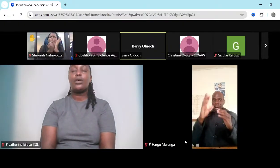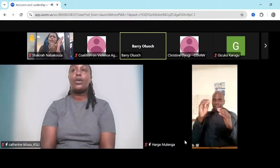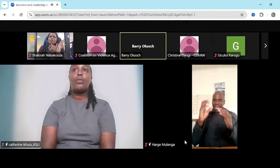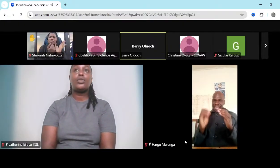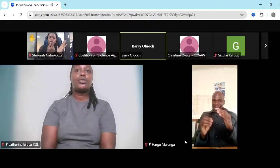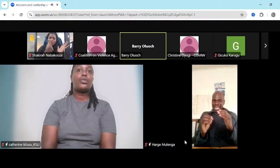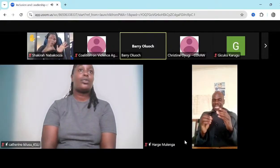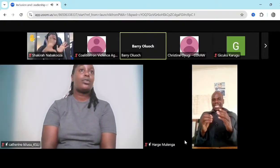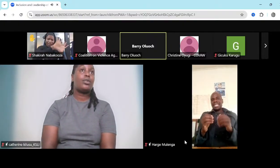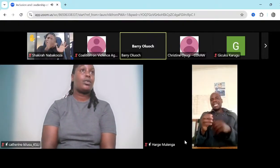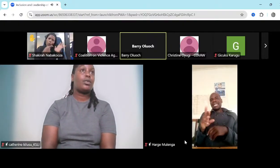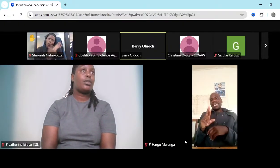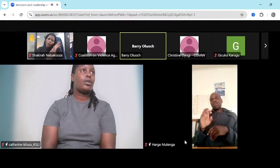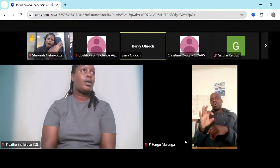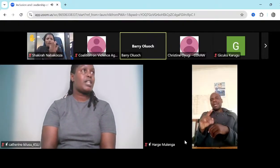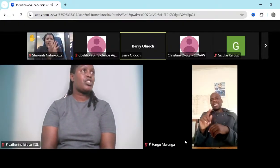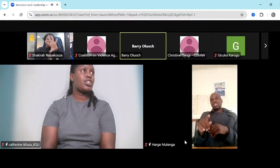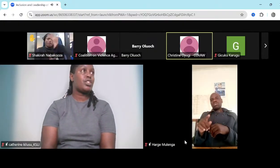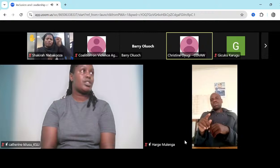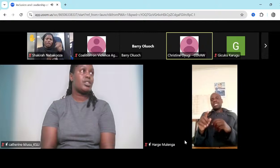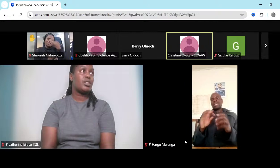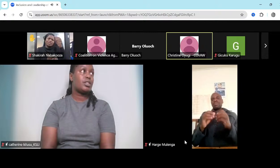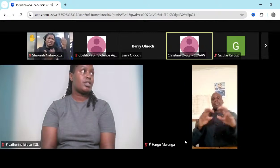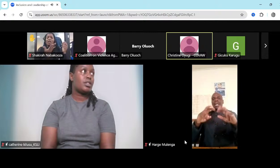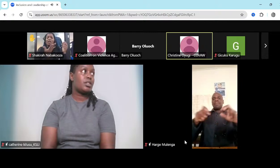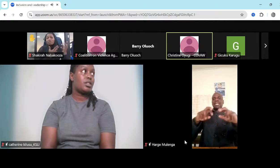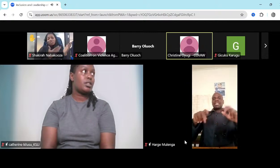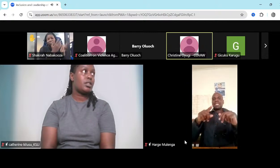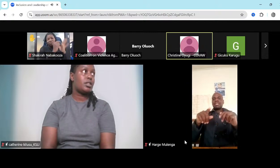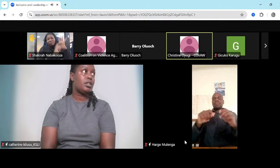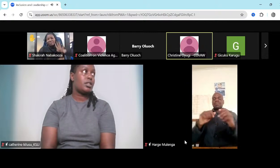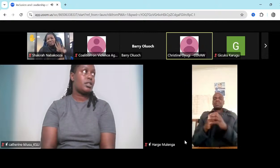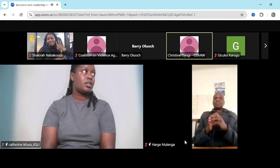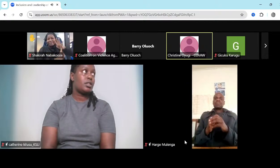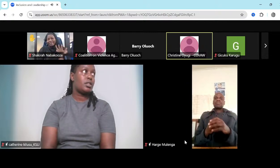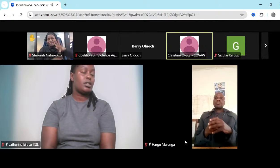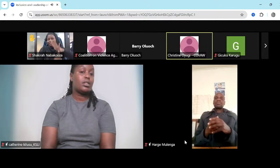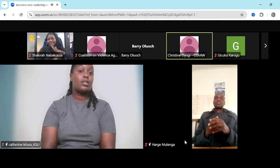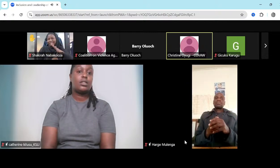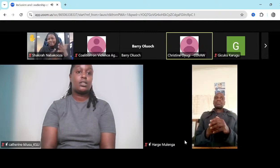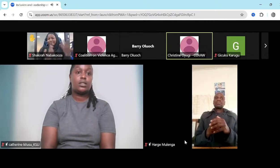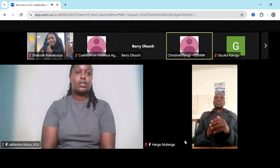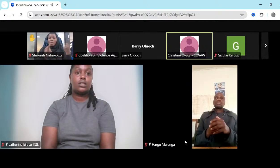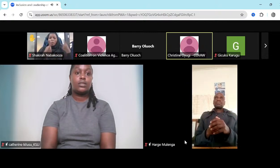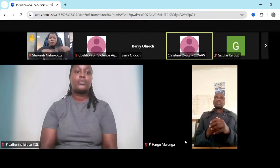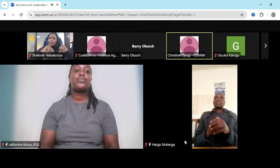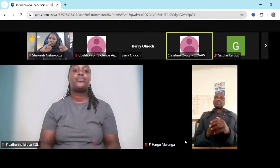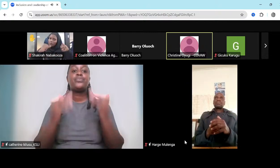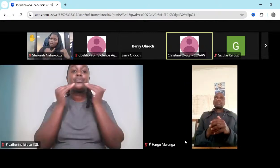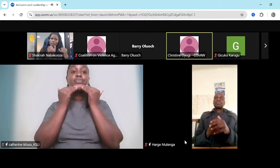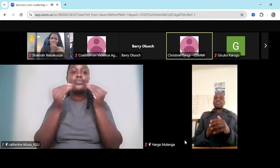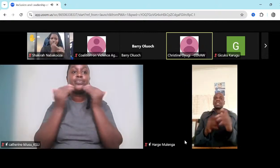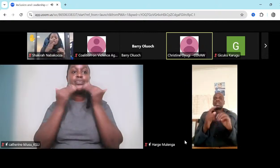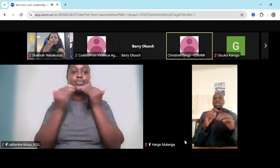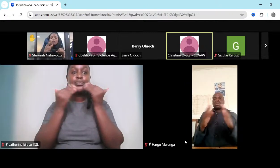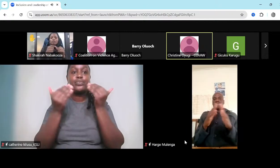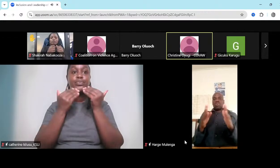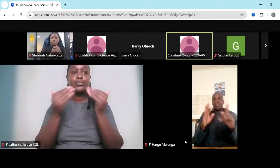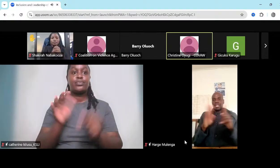are coming from the research. Thank you so much, Shakira. I'll invite Jane to respond to